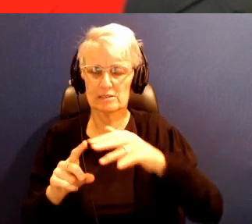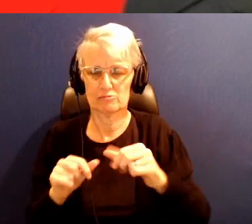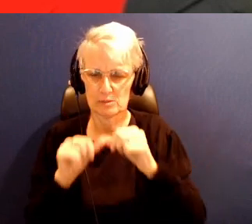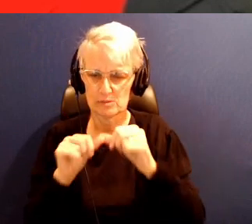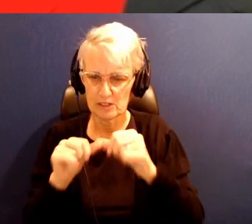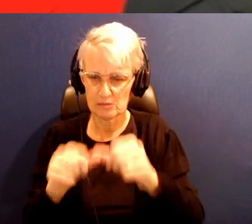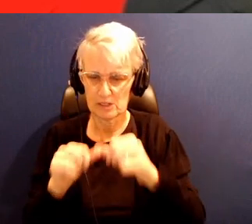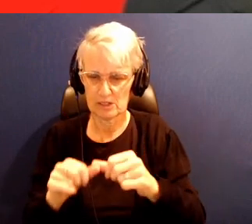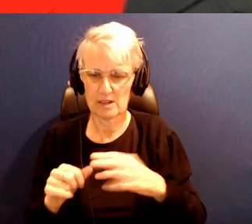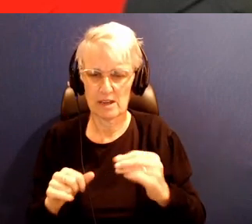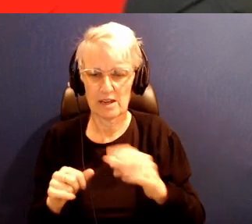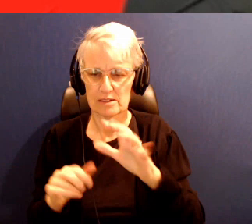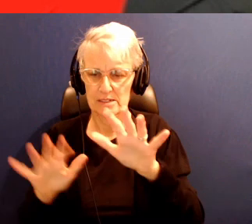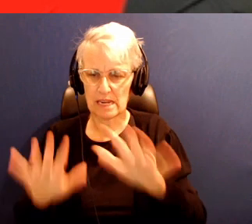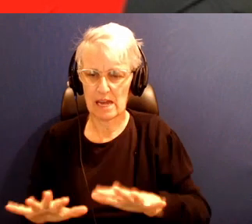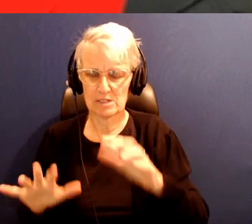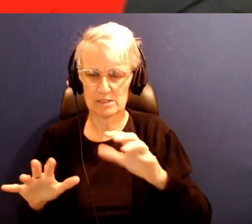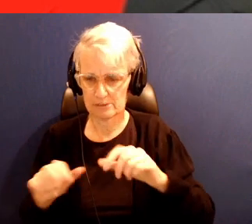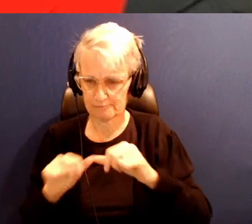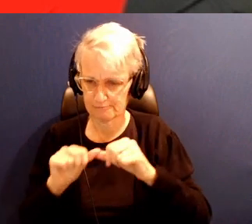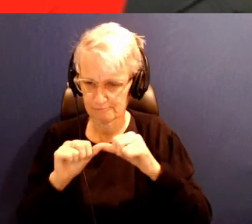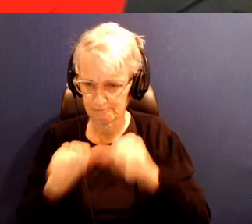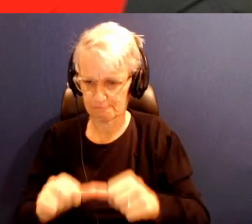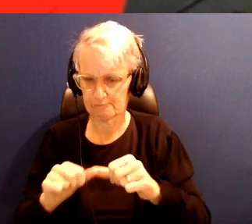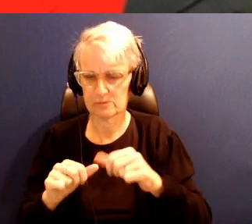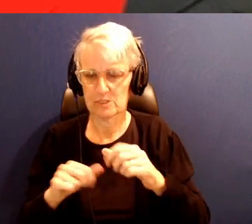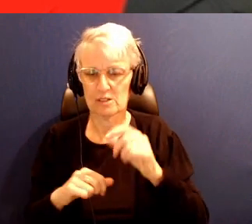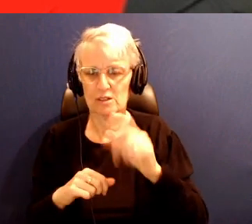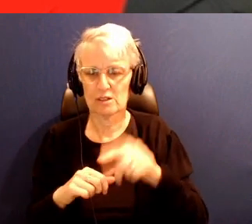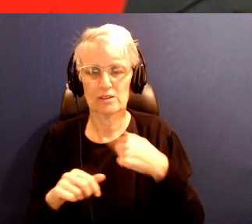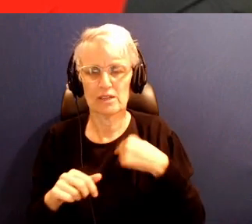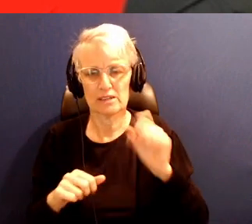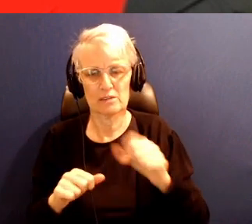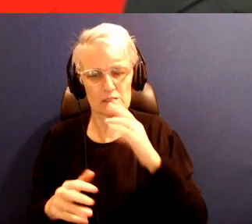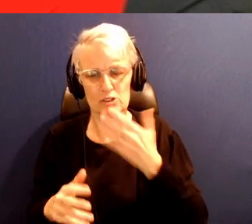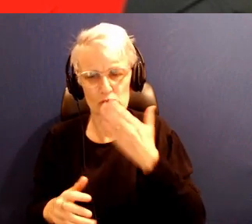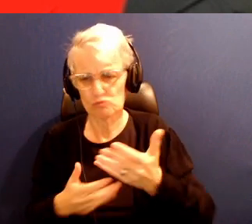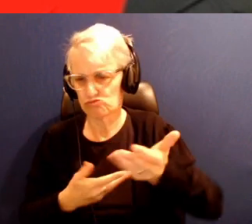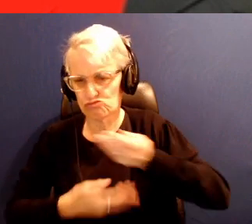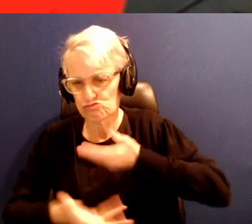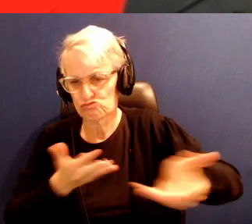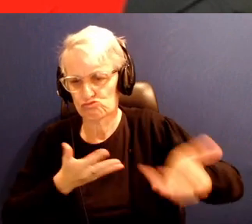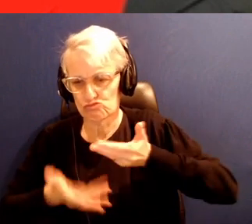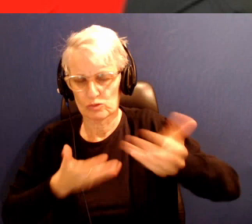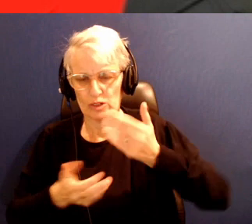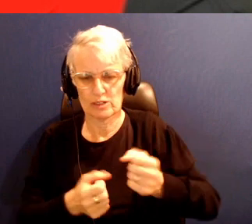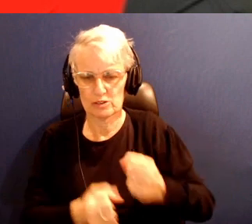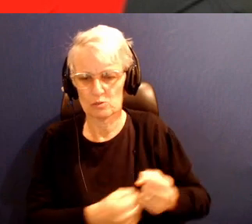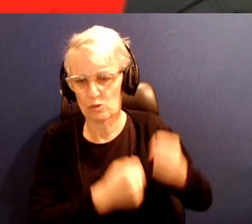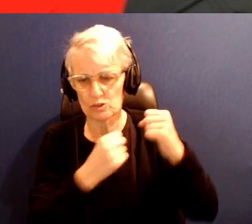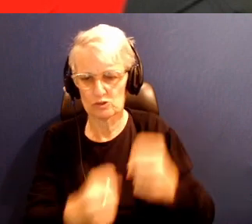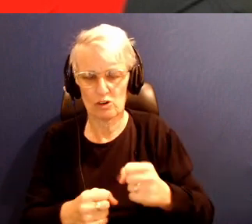climate resilience. An internship abroad can be a significant opportunity for an exchange and help